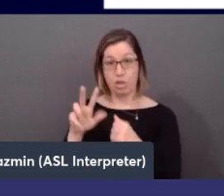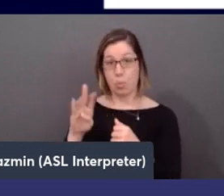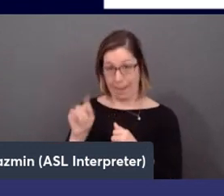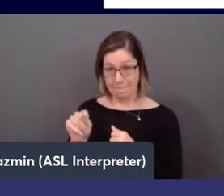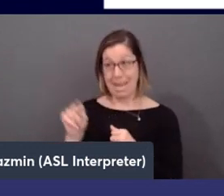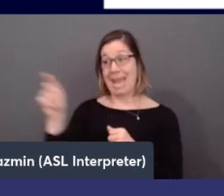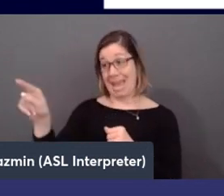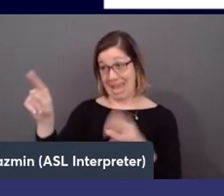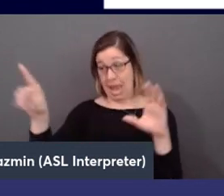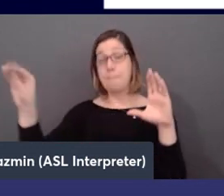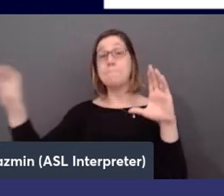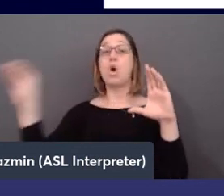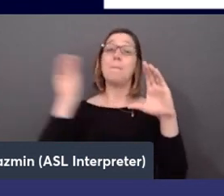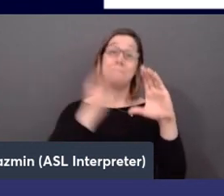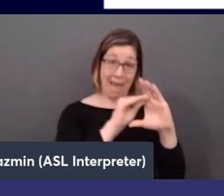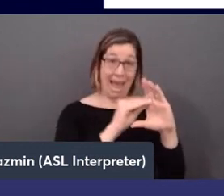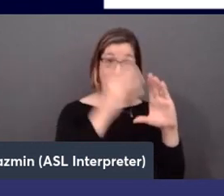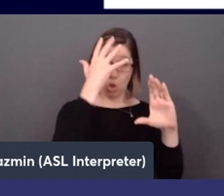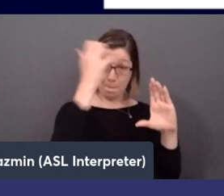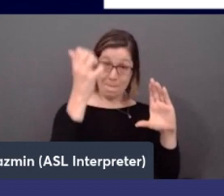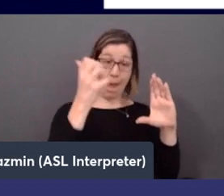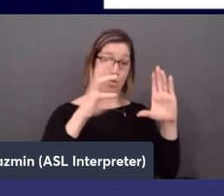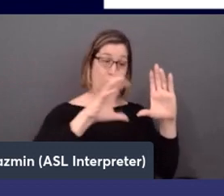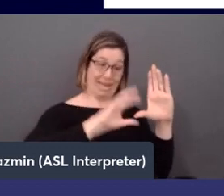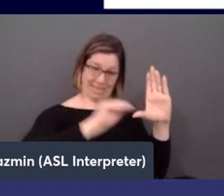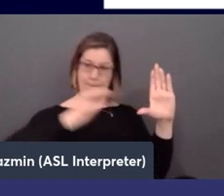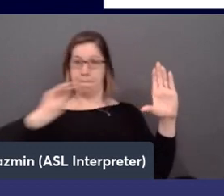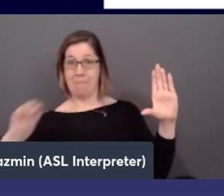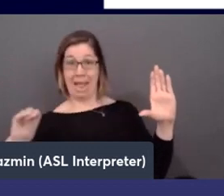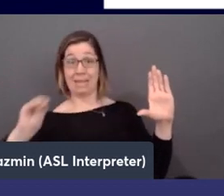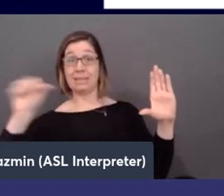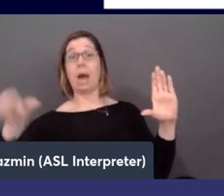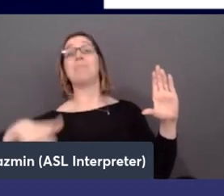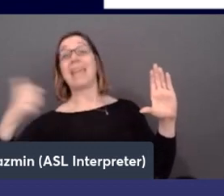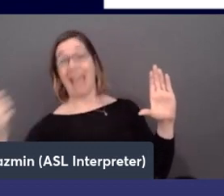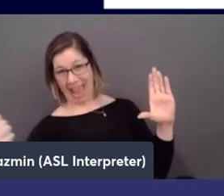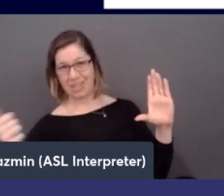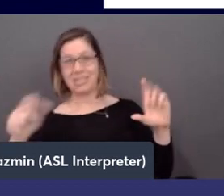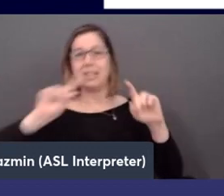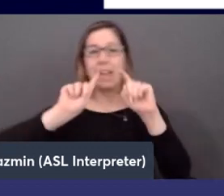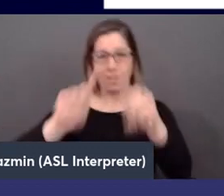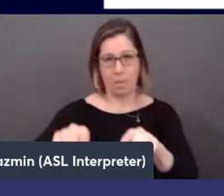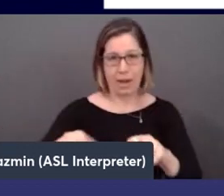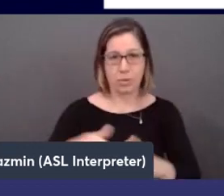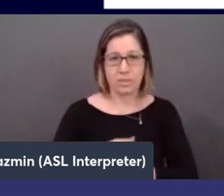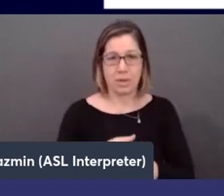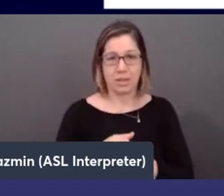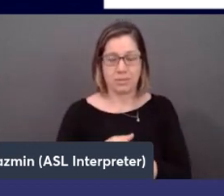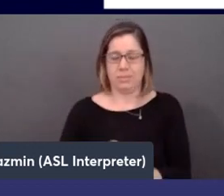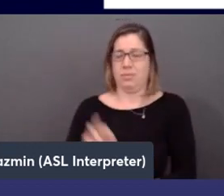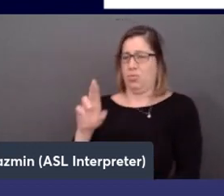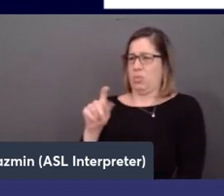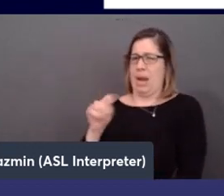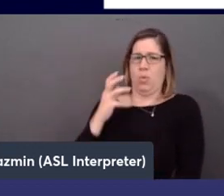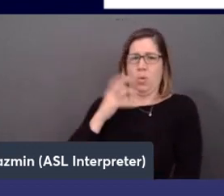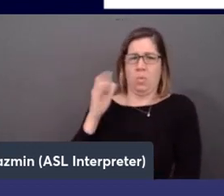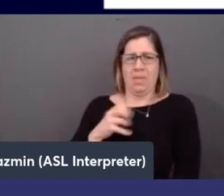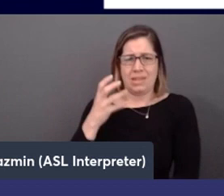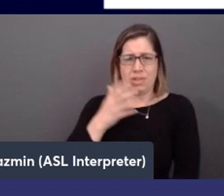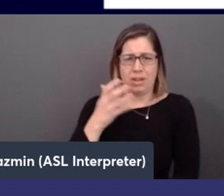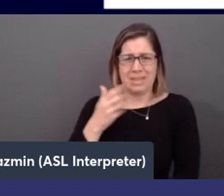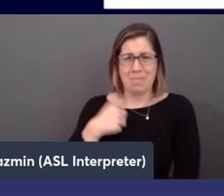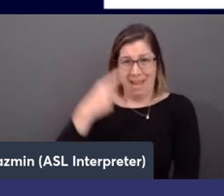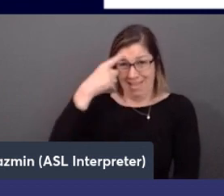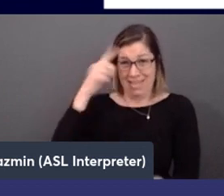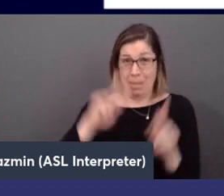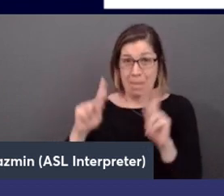memory, spill something else, and give you back a response. Oh, Robert, that's awesome. You know what? I think people are